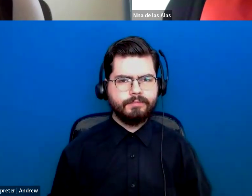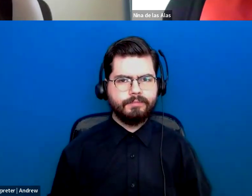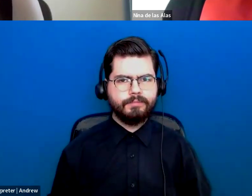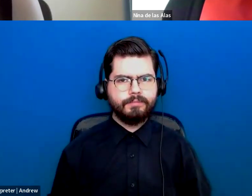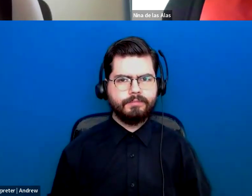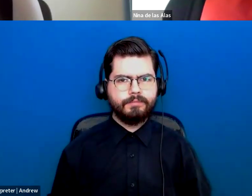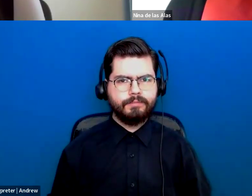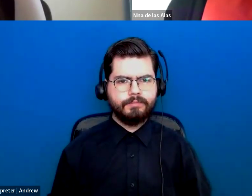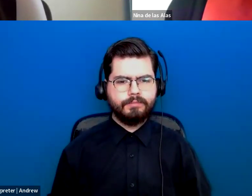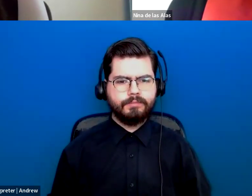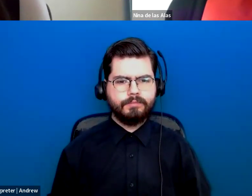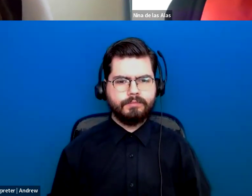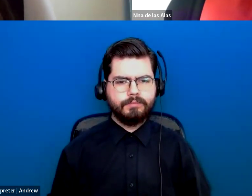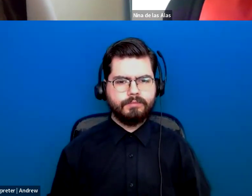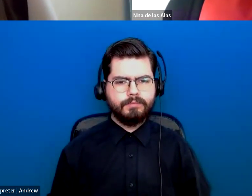Um,